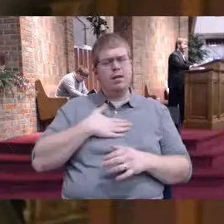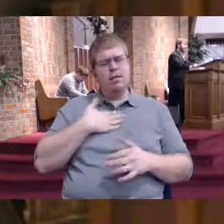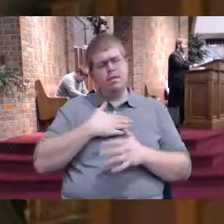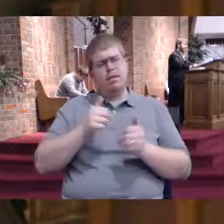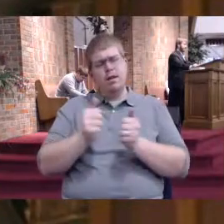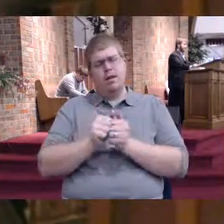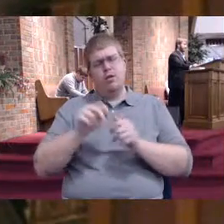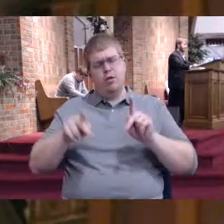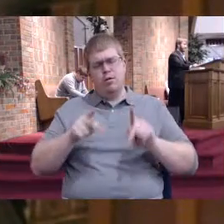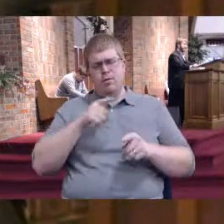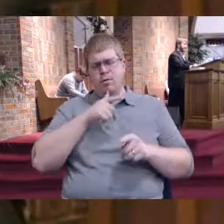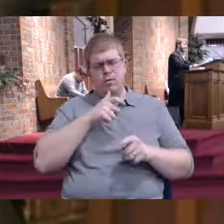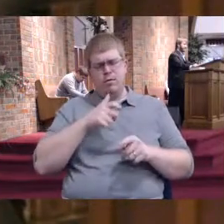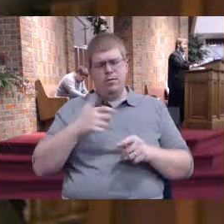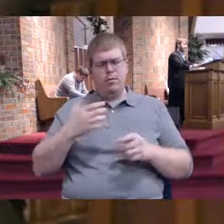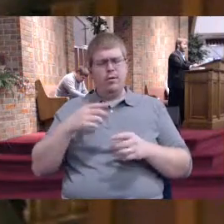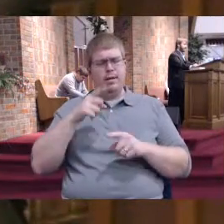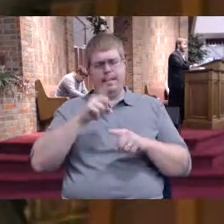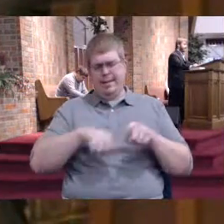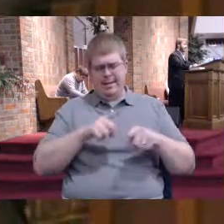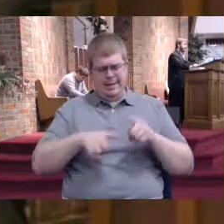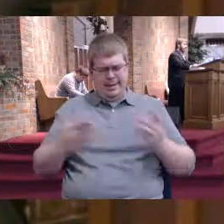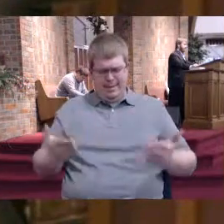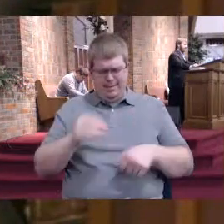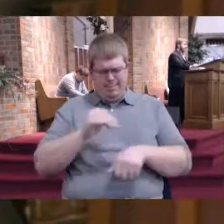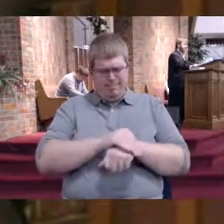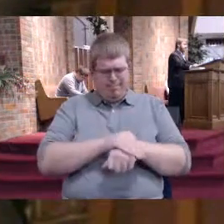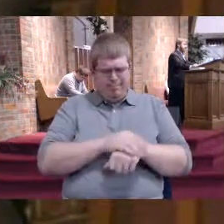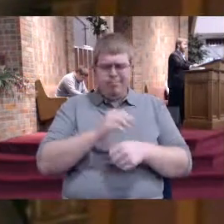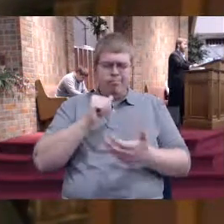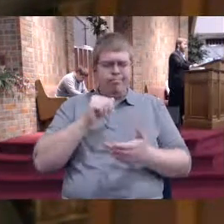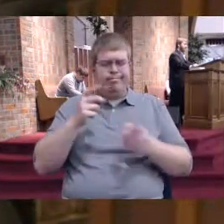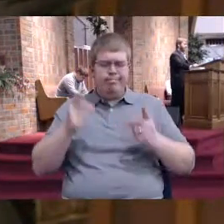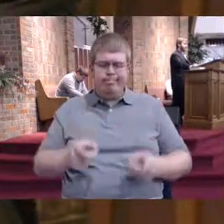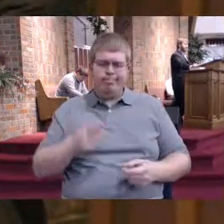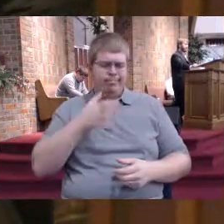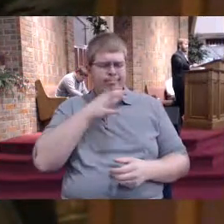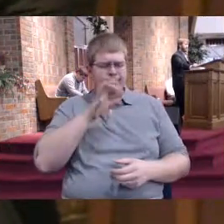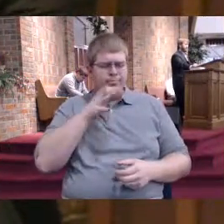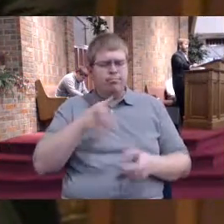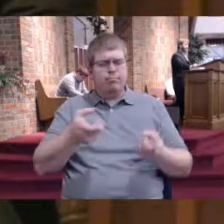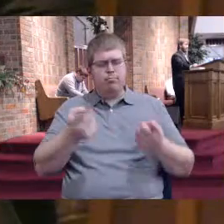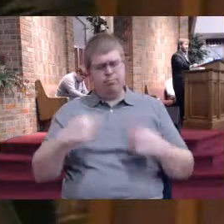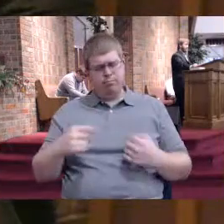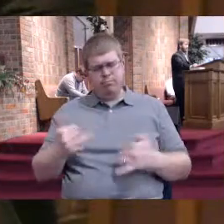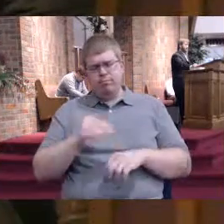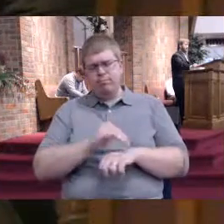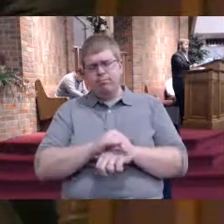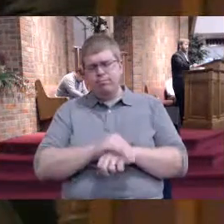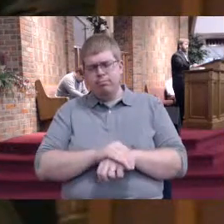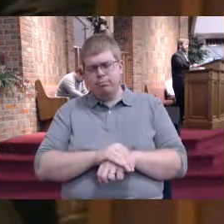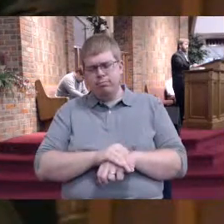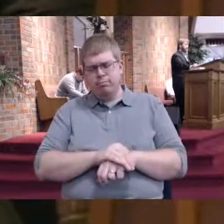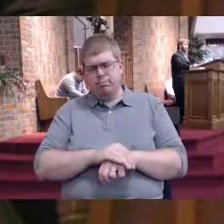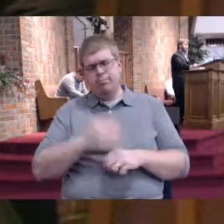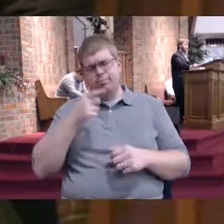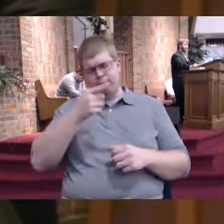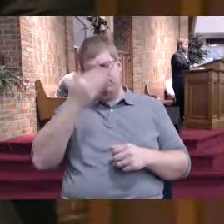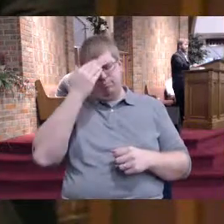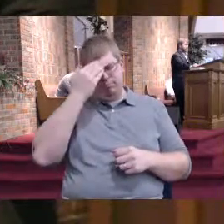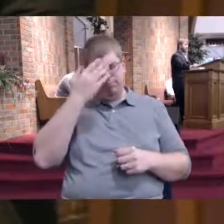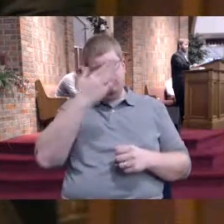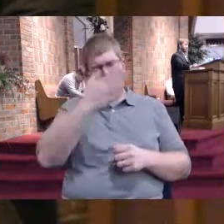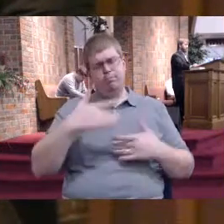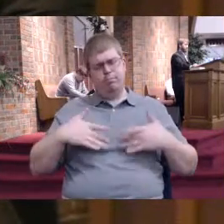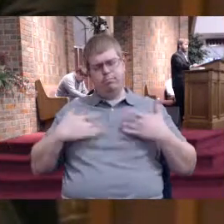be, or those who chose not to be. Lord, we know that you know people's hearts, and ask you to be patient with